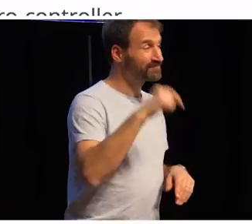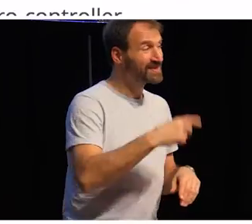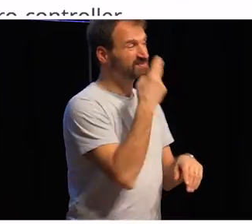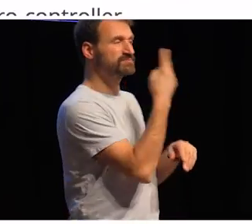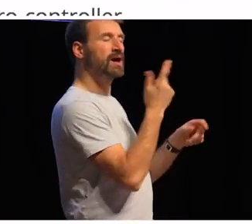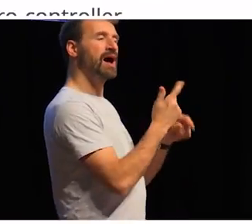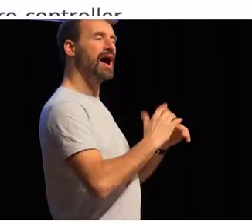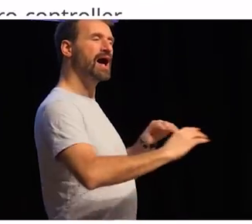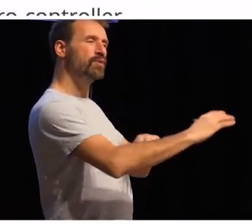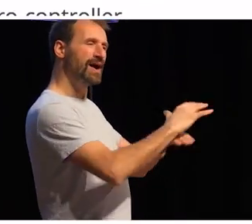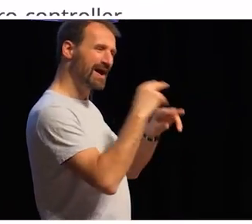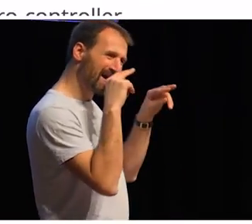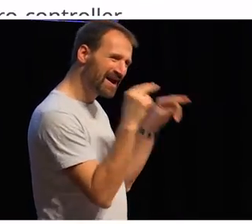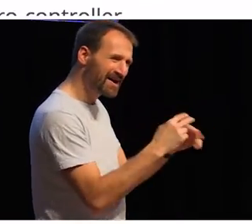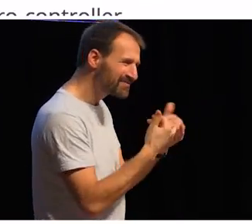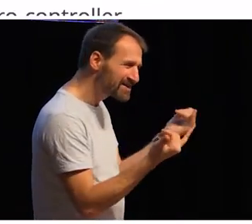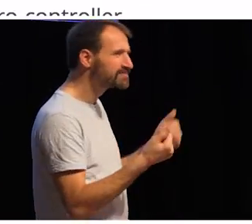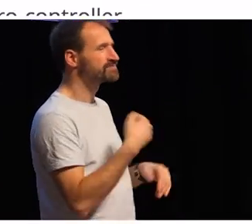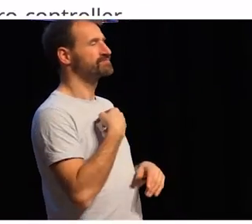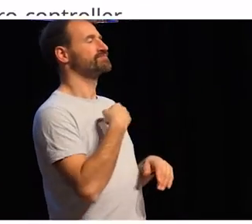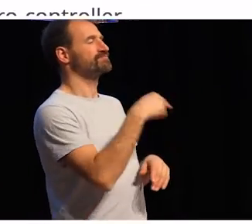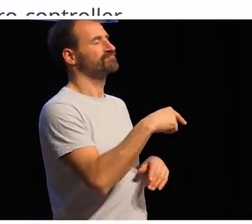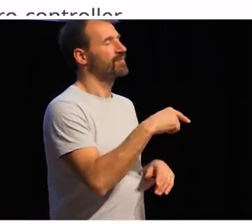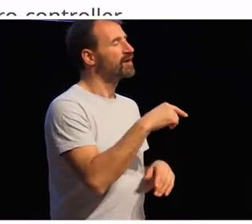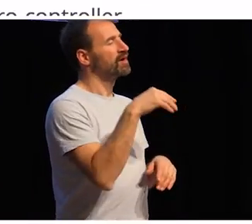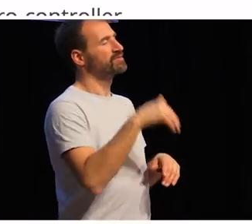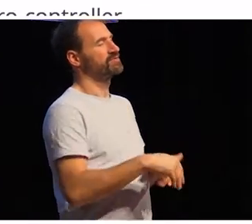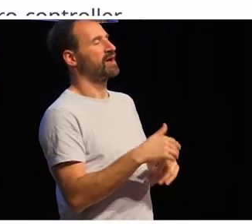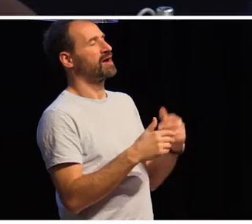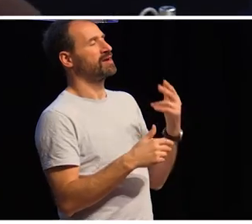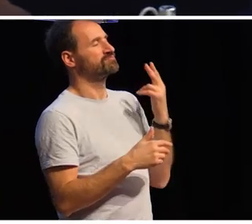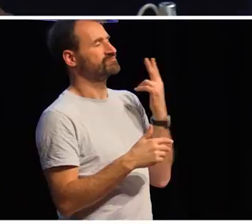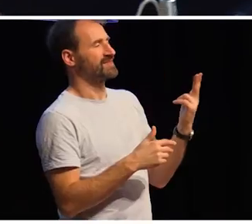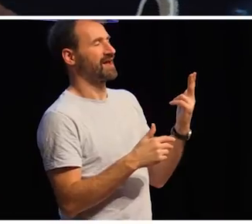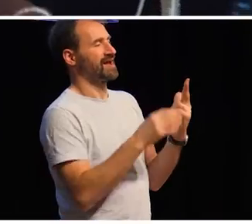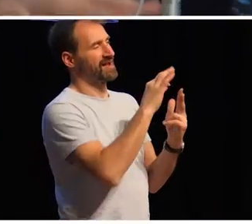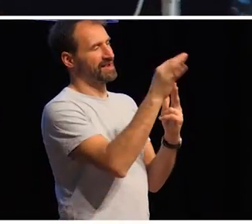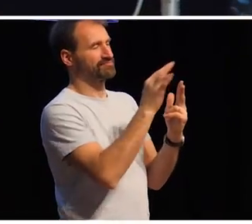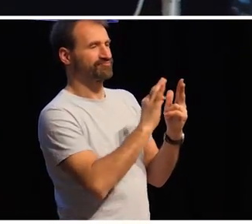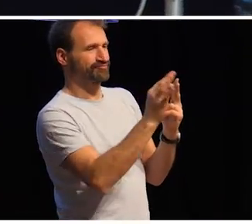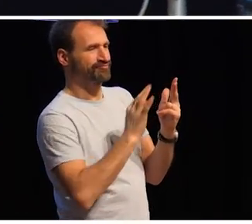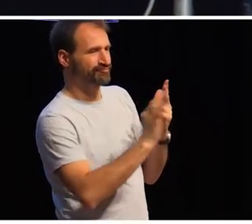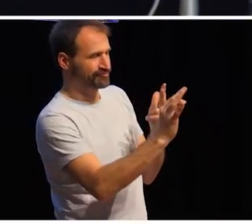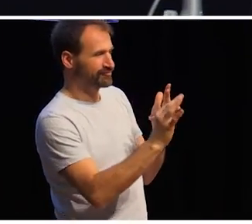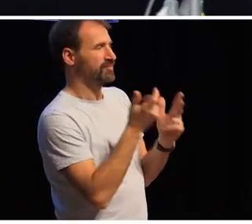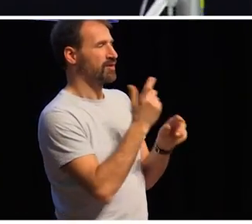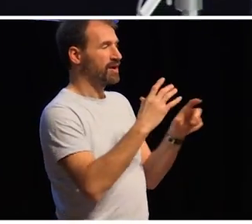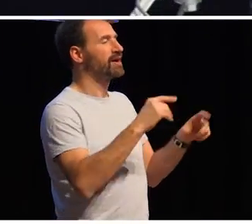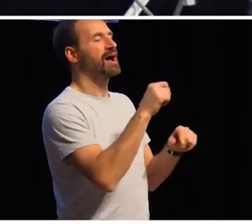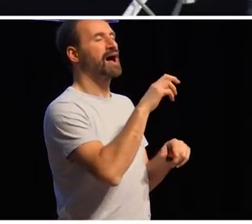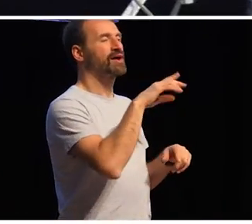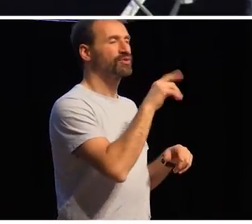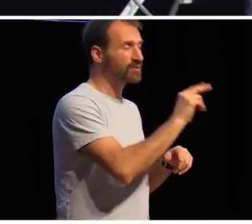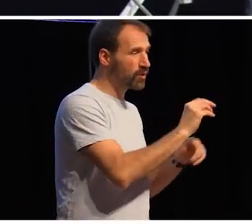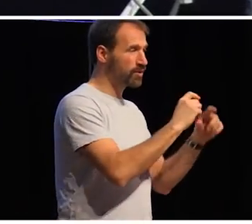applications has three things to consider. First is the hardware, which is the NeoPixel and the Arduino board. And next is the host computer where